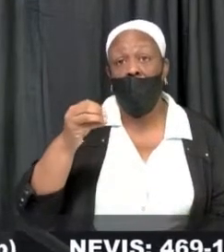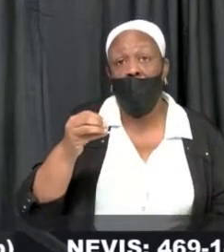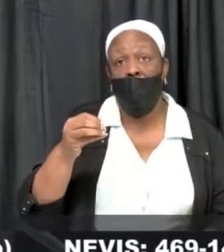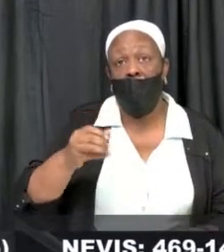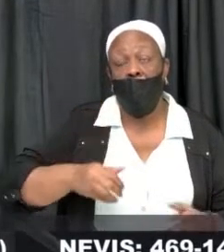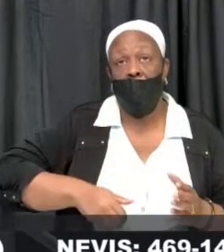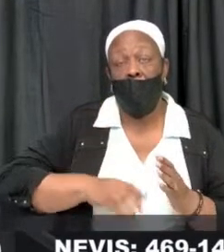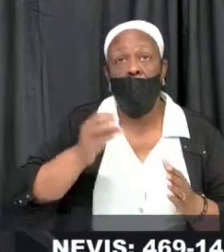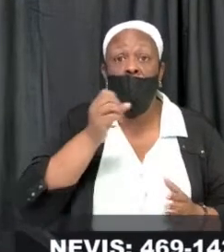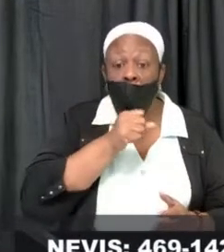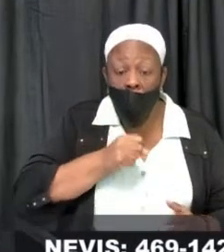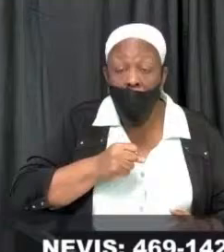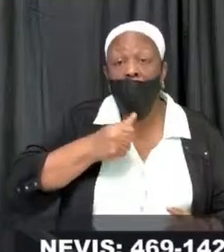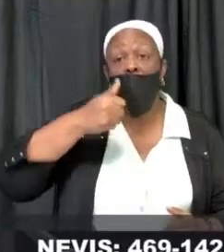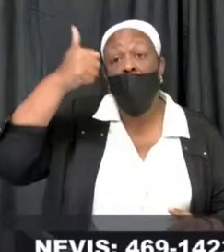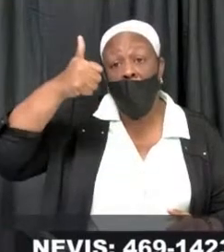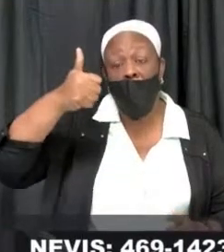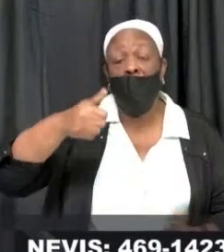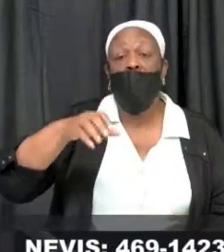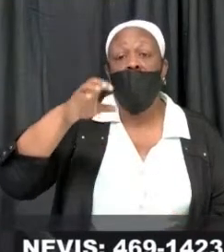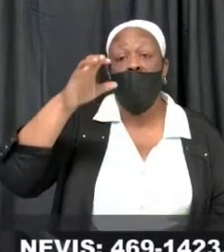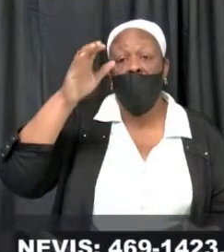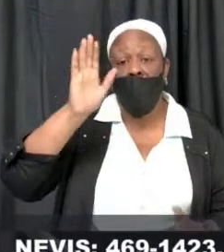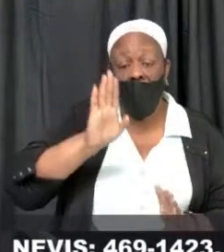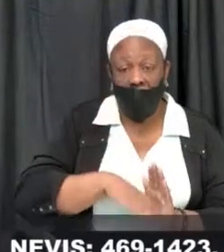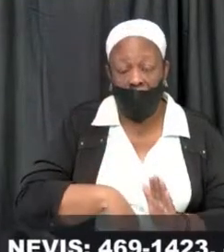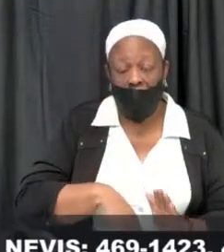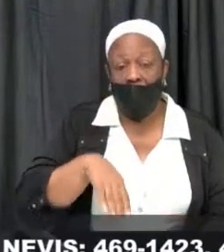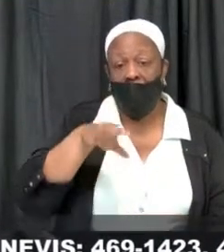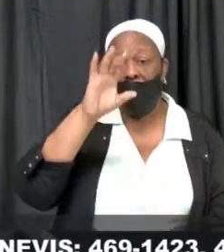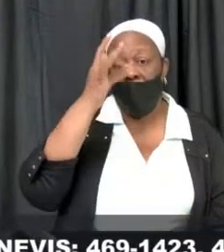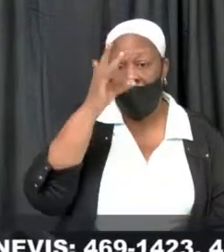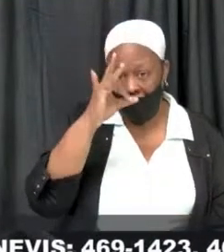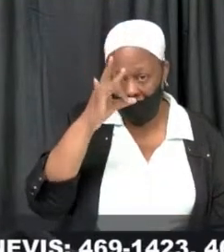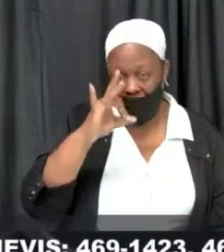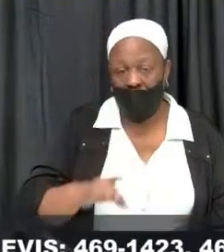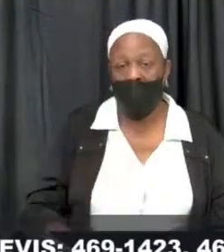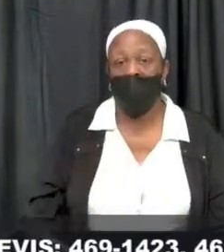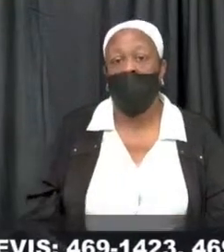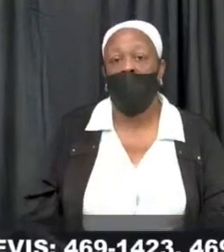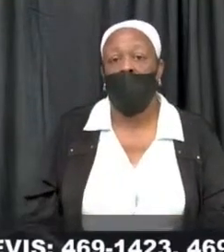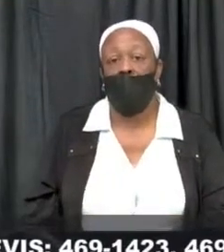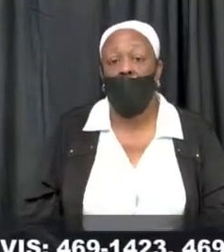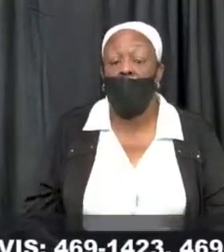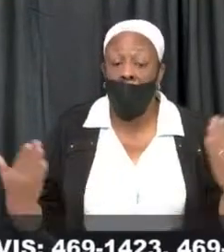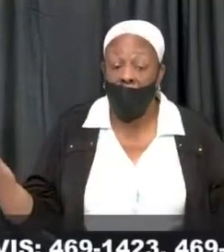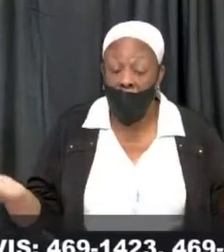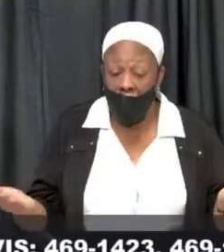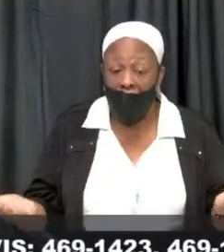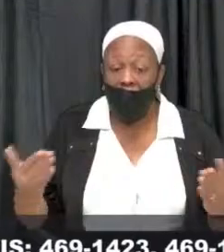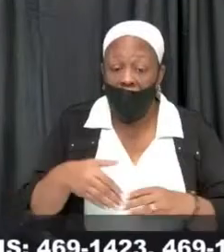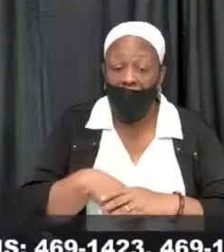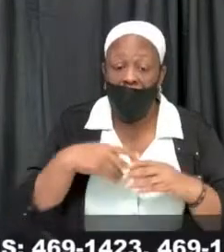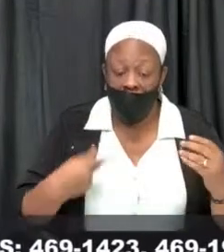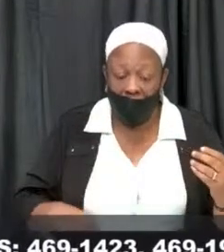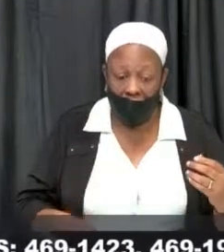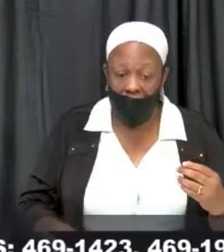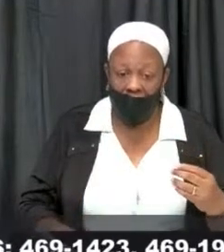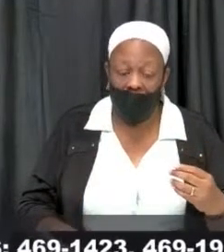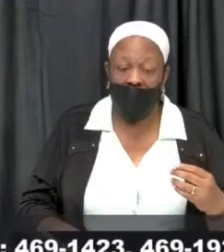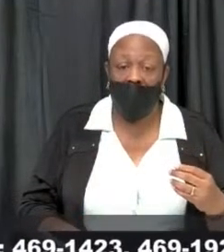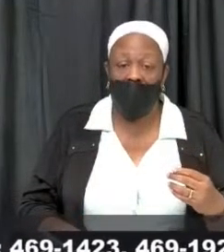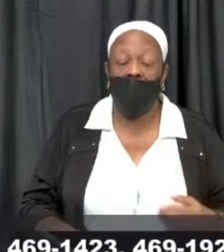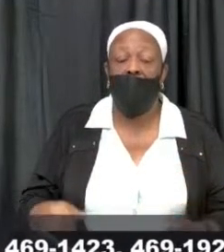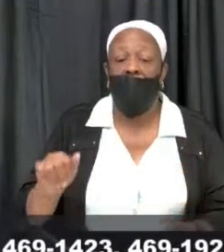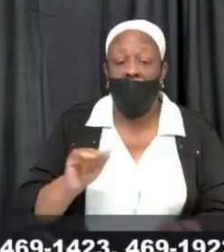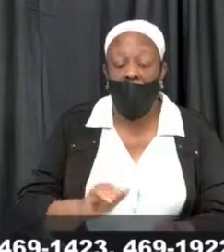are looking for 70% or 100% of the persons over the age of 18. So until there is a